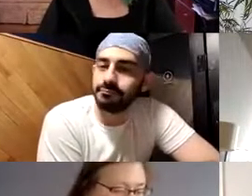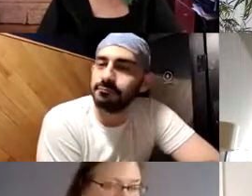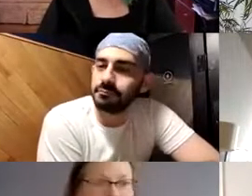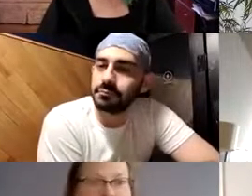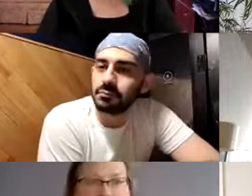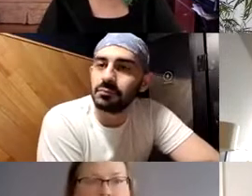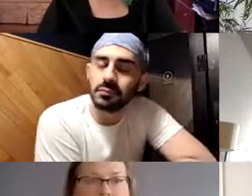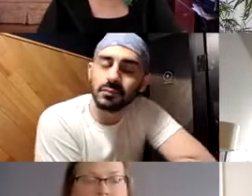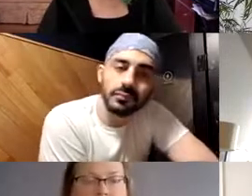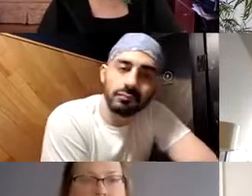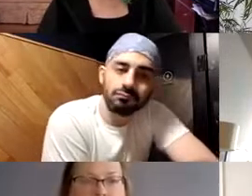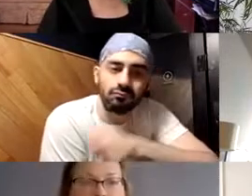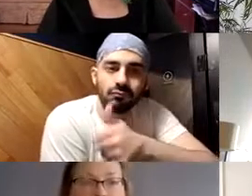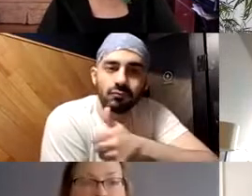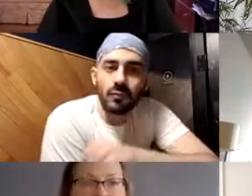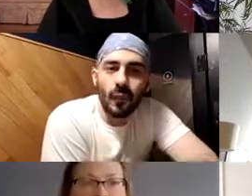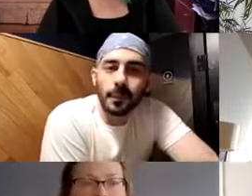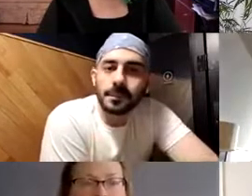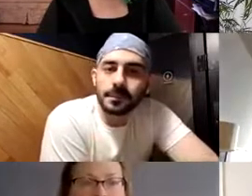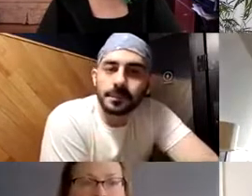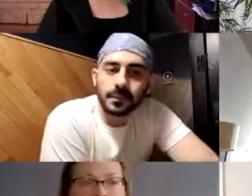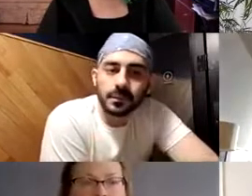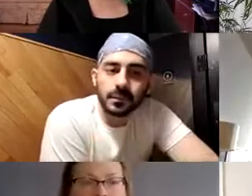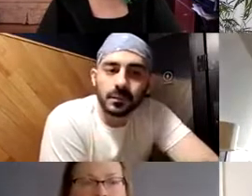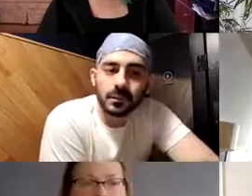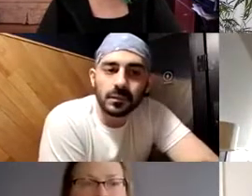means that the space is accessible to us.